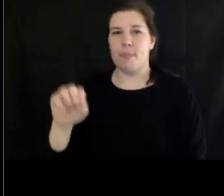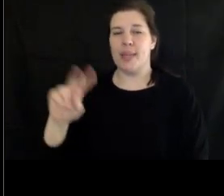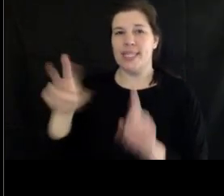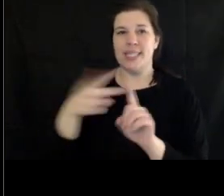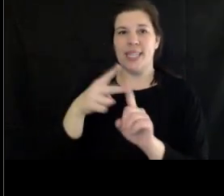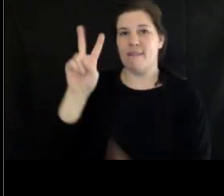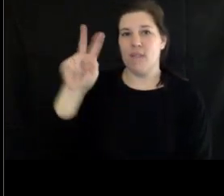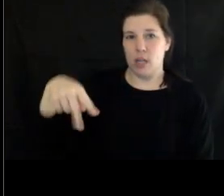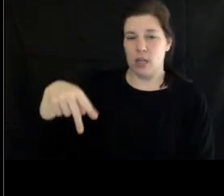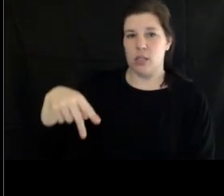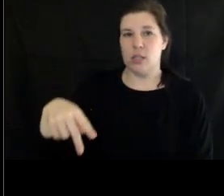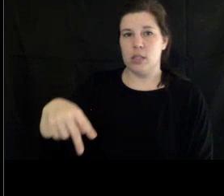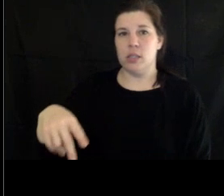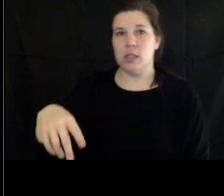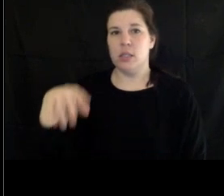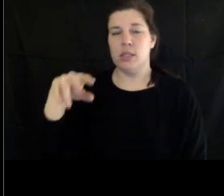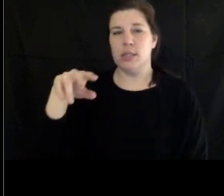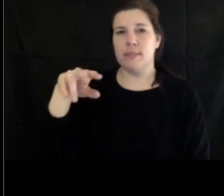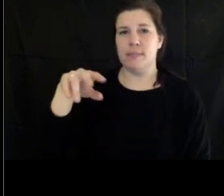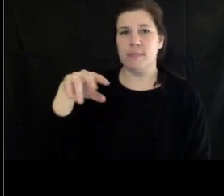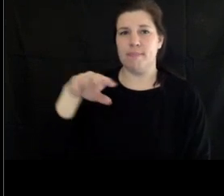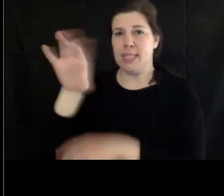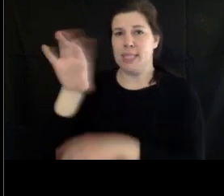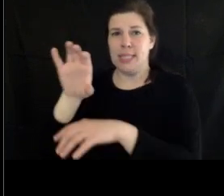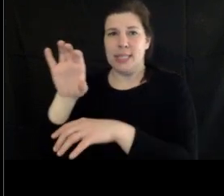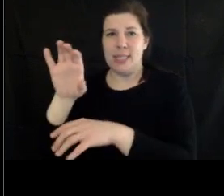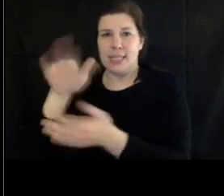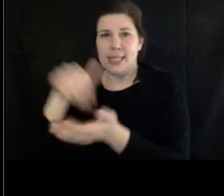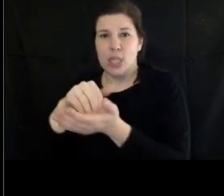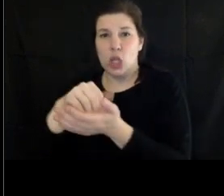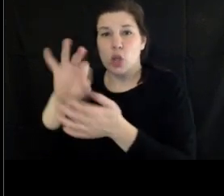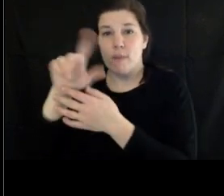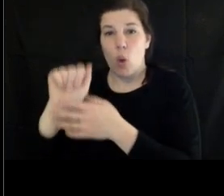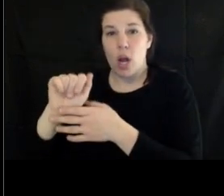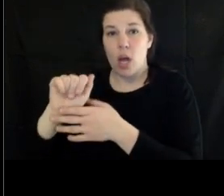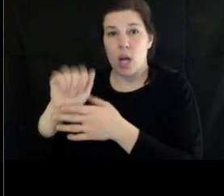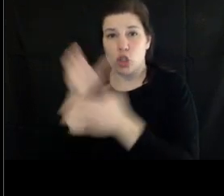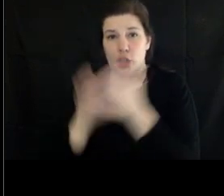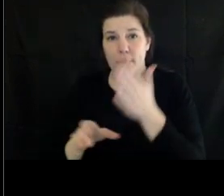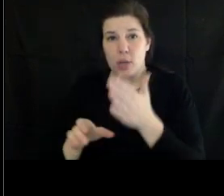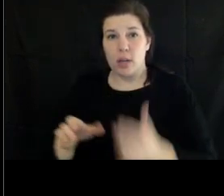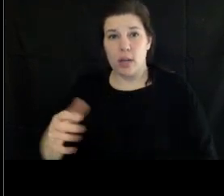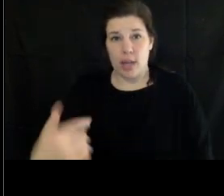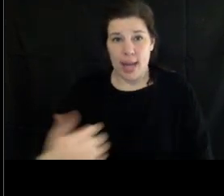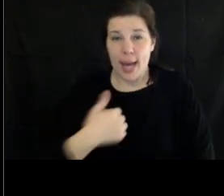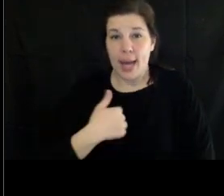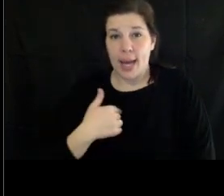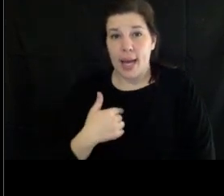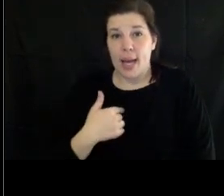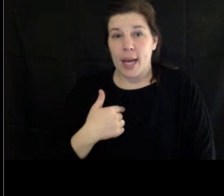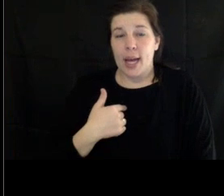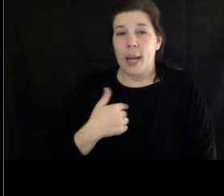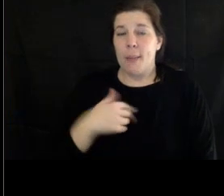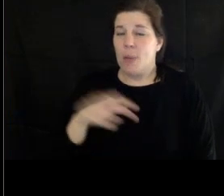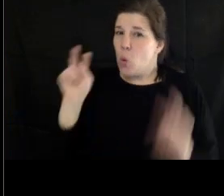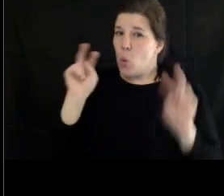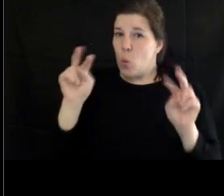National Network, Central Florida Chapter. I'm